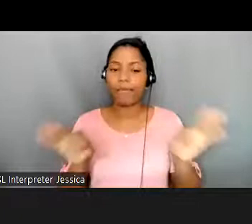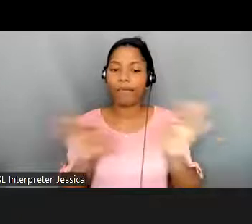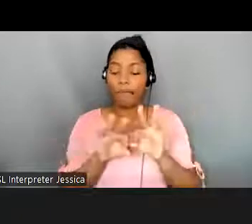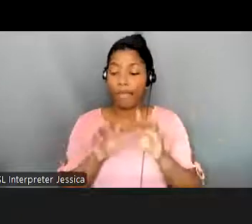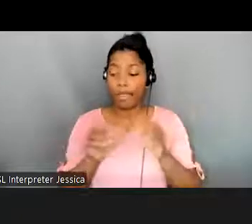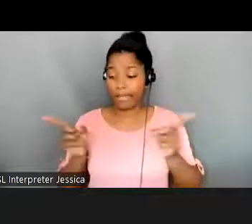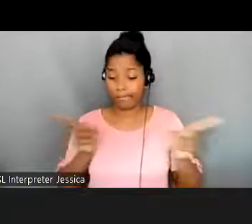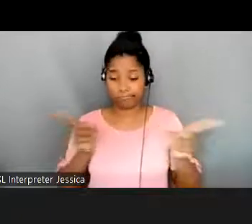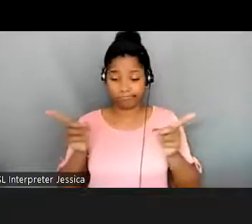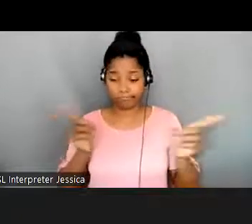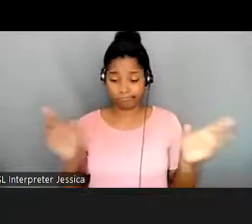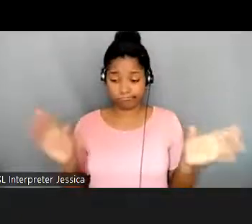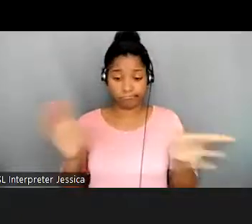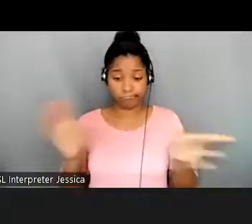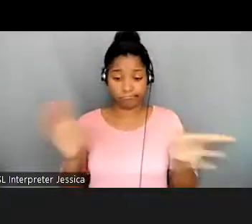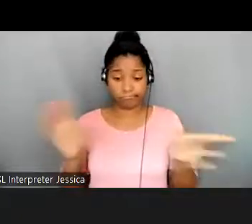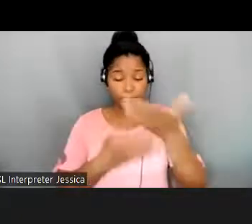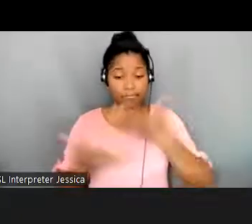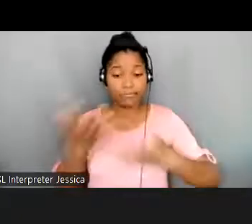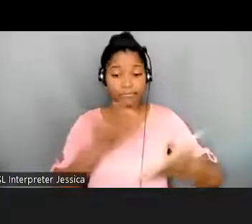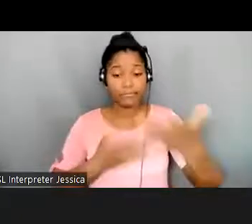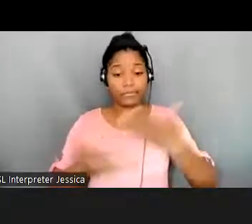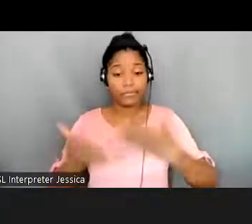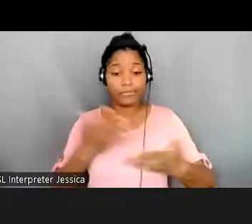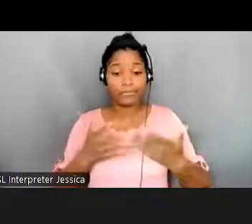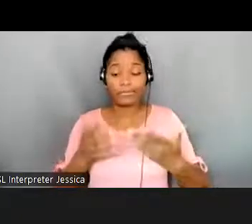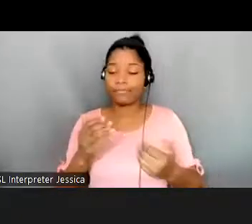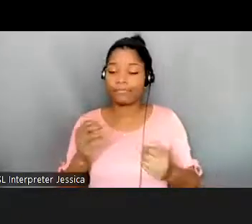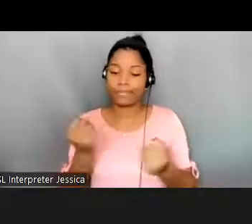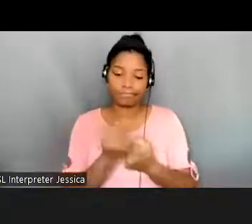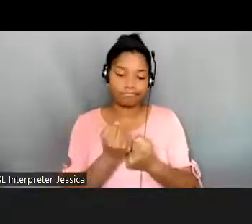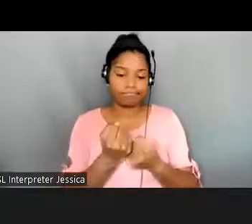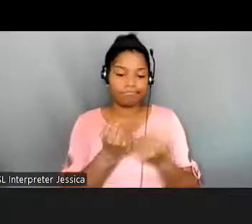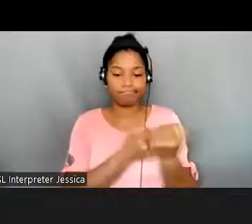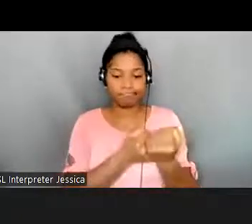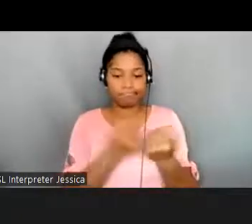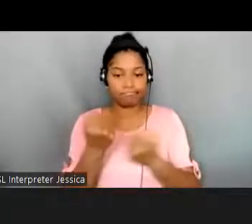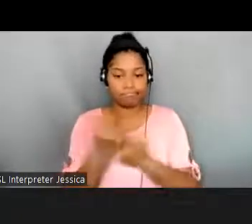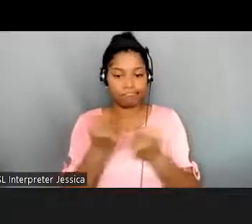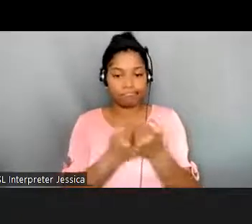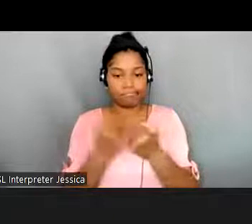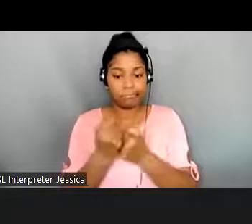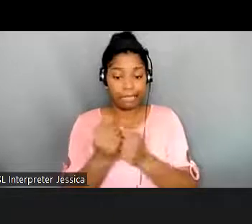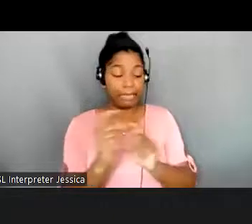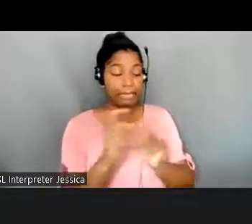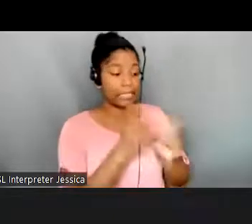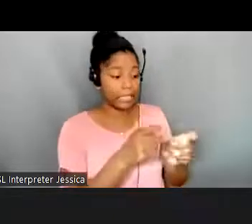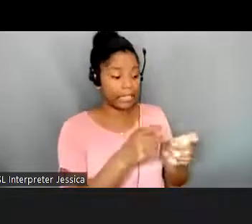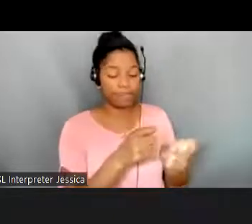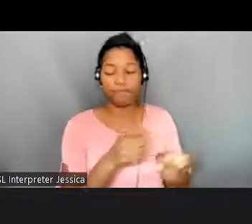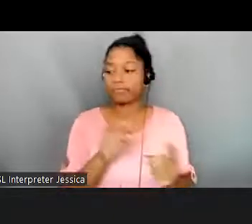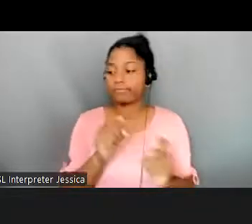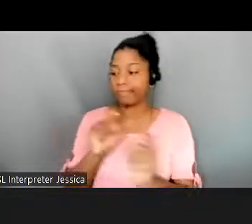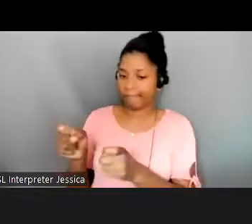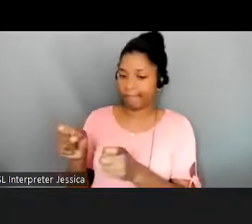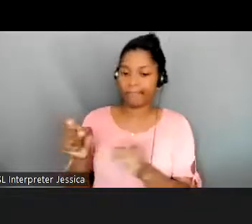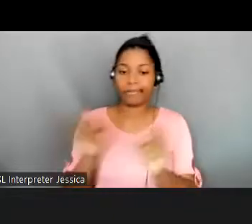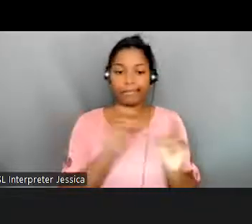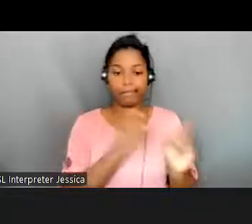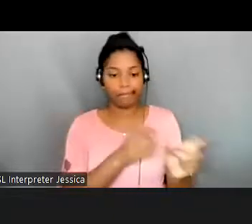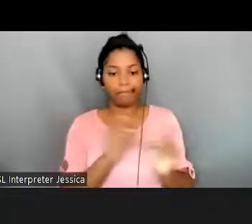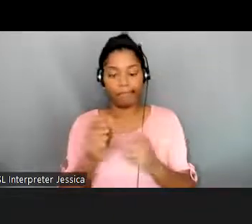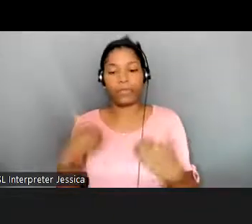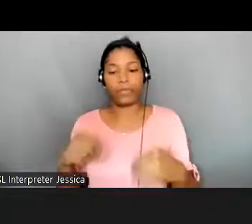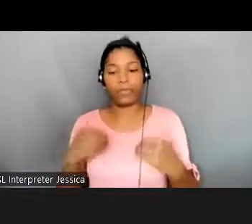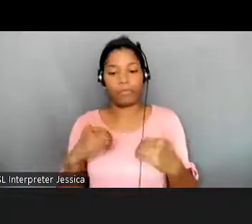intergenerational programs are reciprocal. People give and they receive. They're intentional. They're